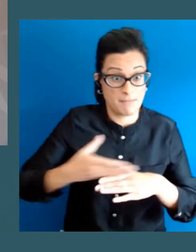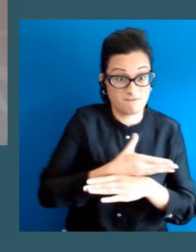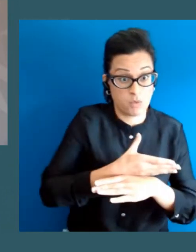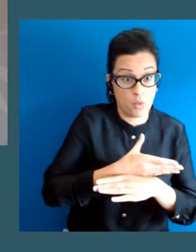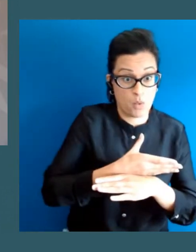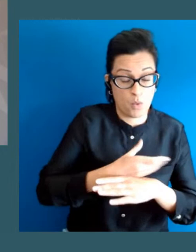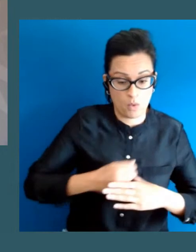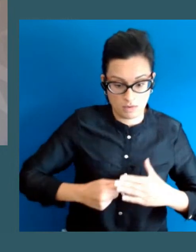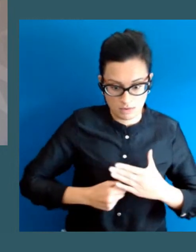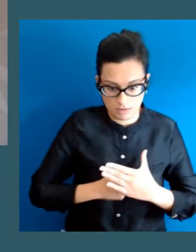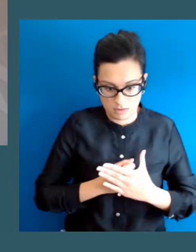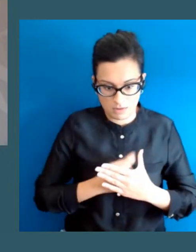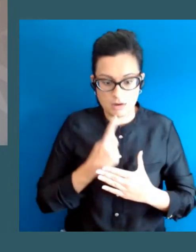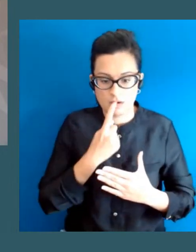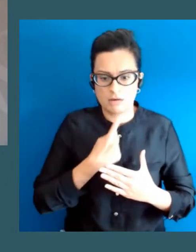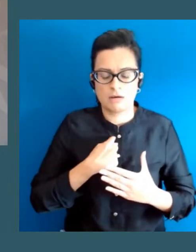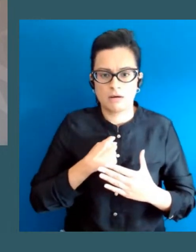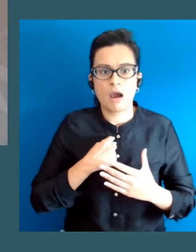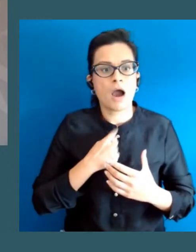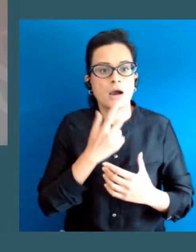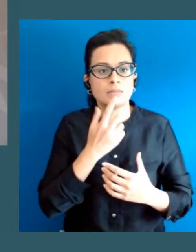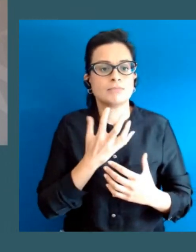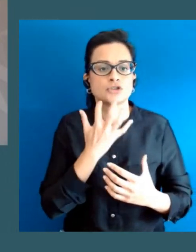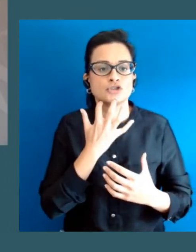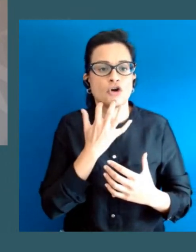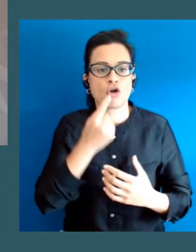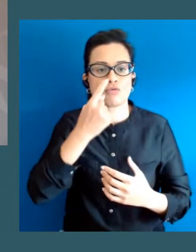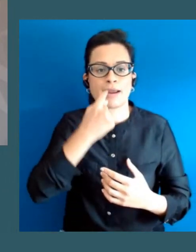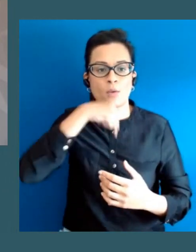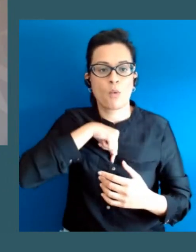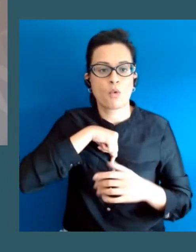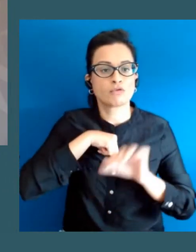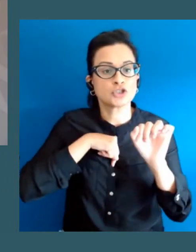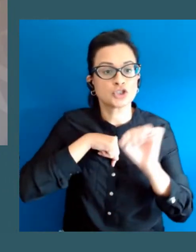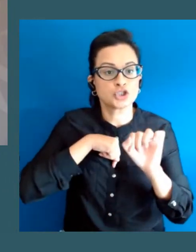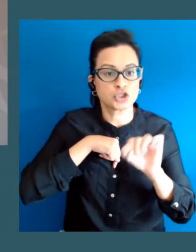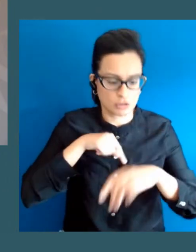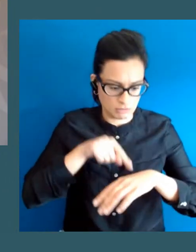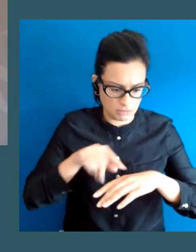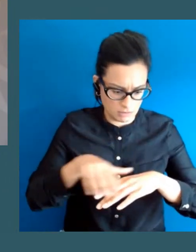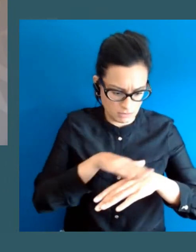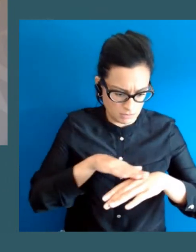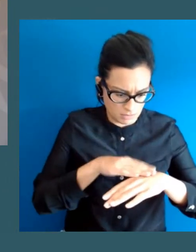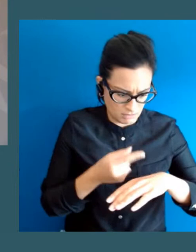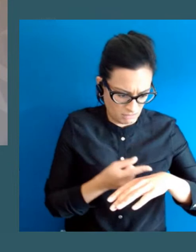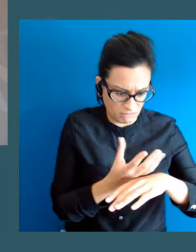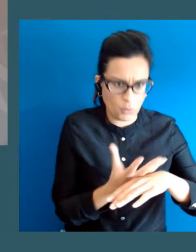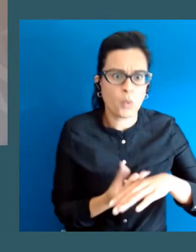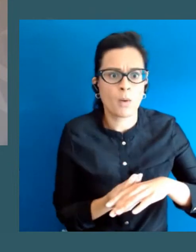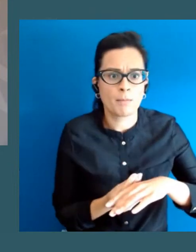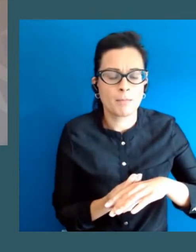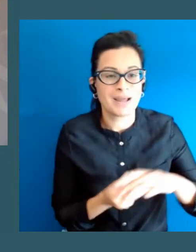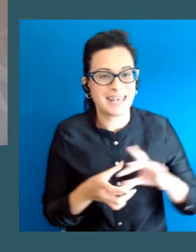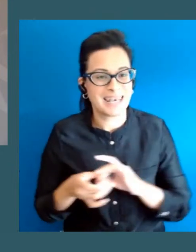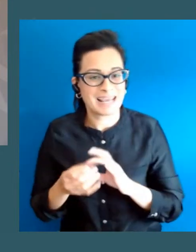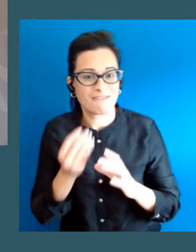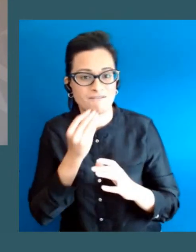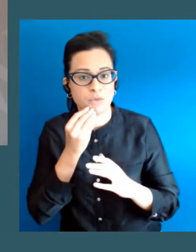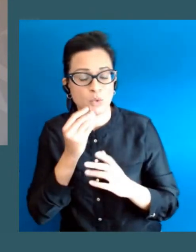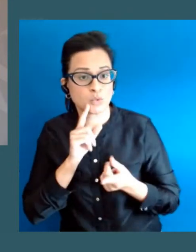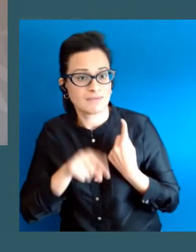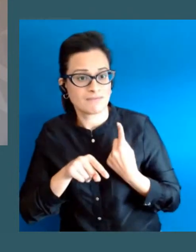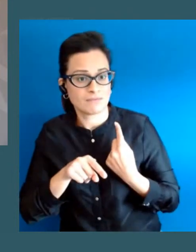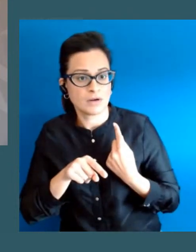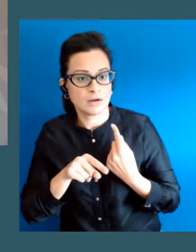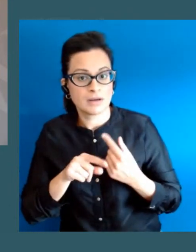oral tolerance in the infants, then that's how they think maybe the food allergy can develop. So by not